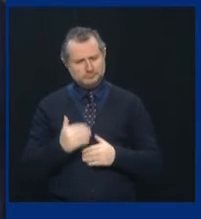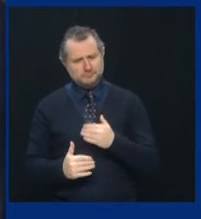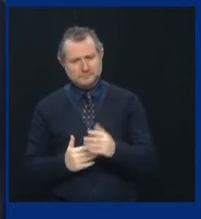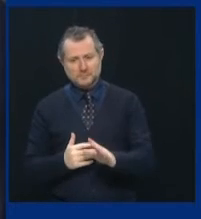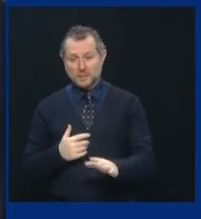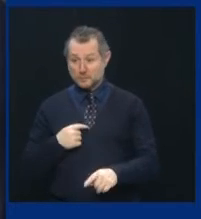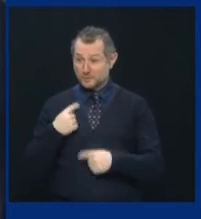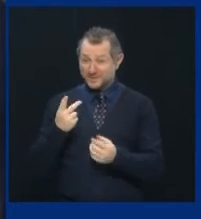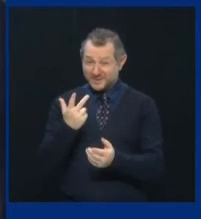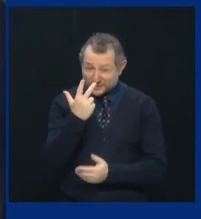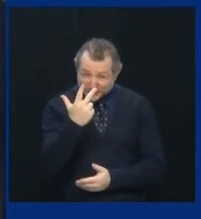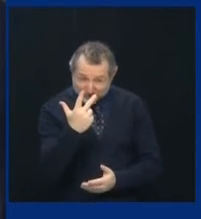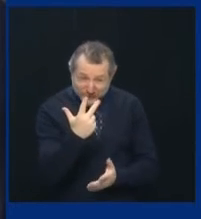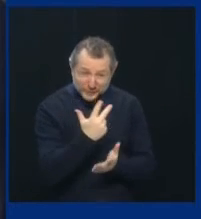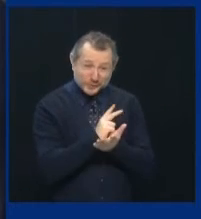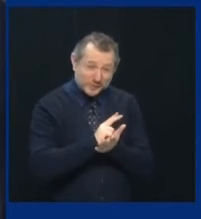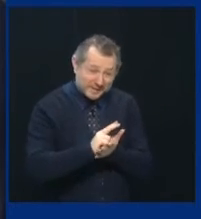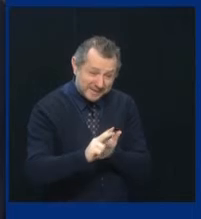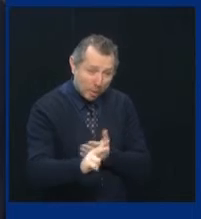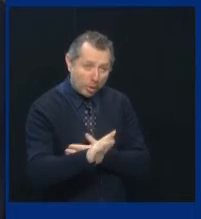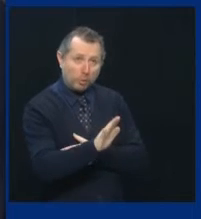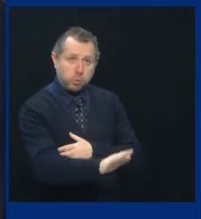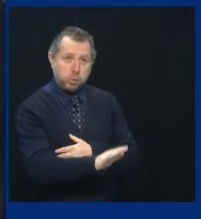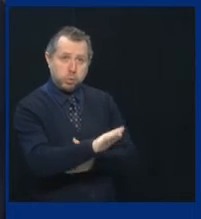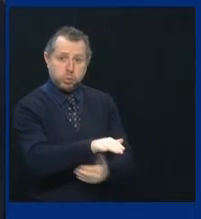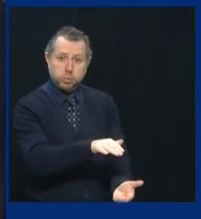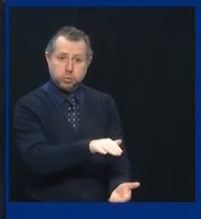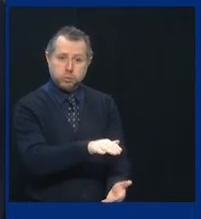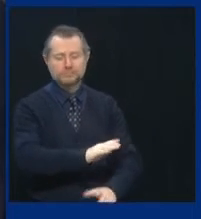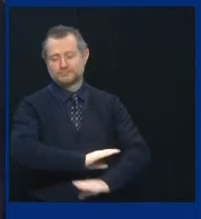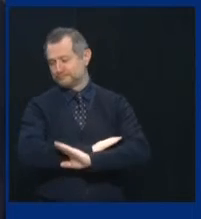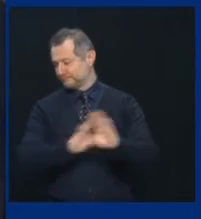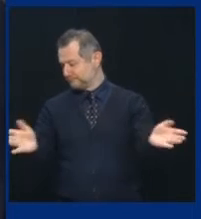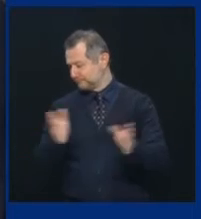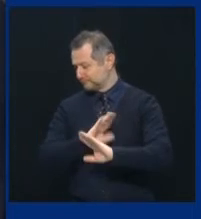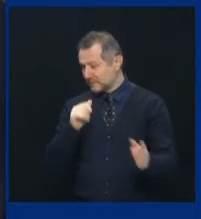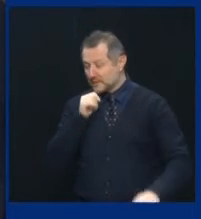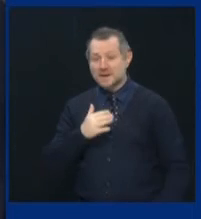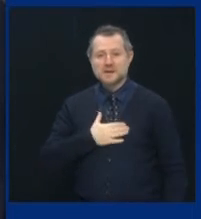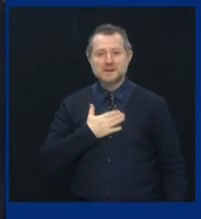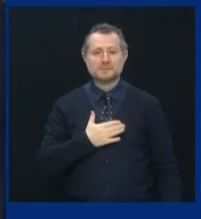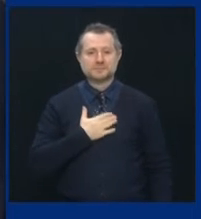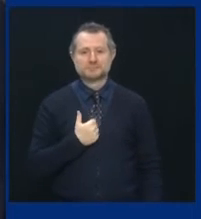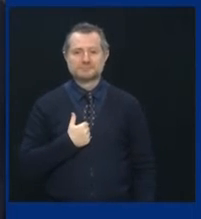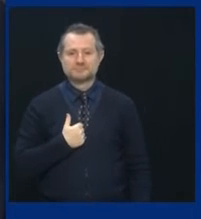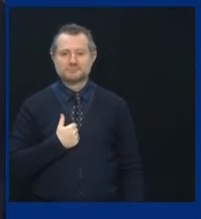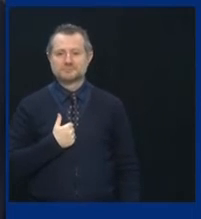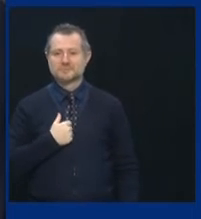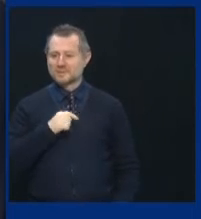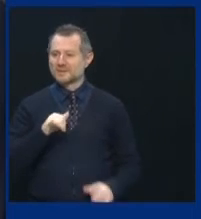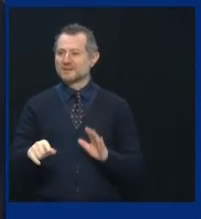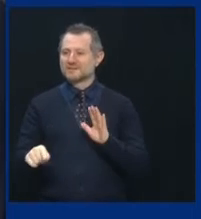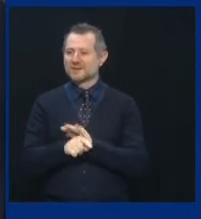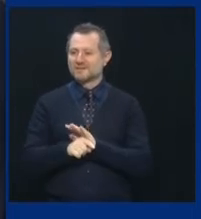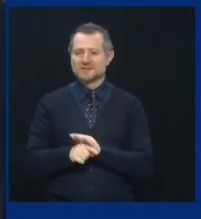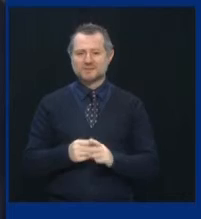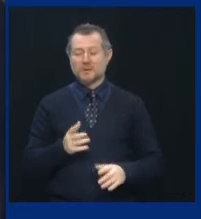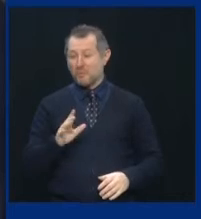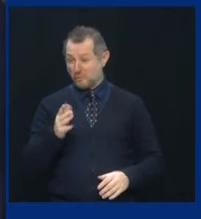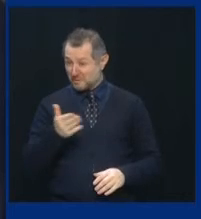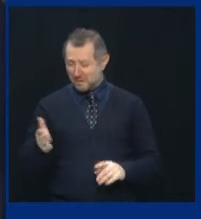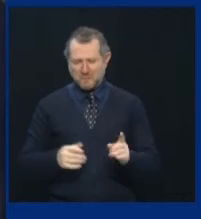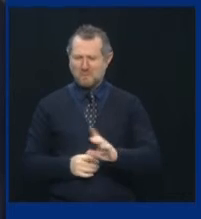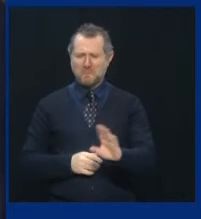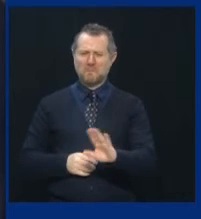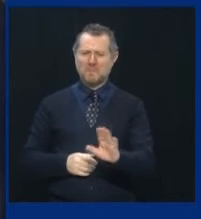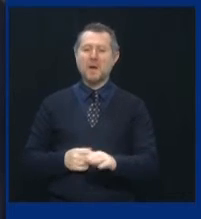and the vaccines haven't been administered. I am impatient. Well, that's a negative. No, I think it's